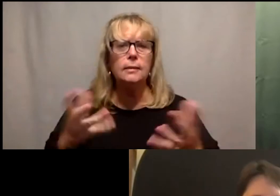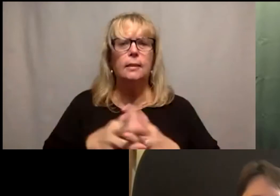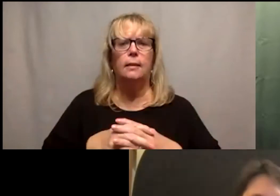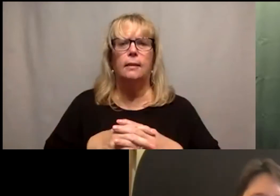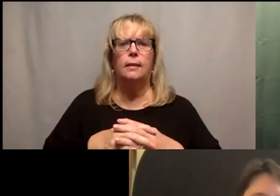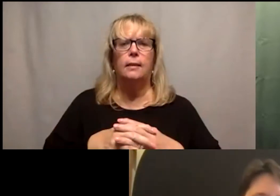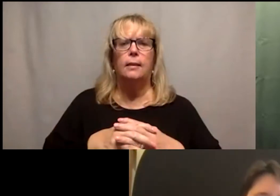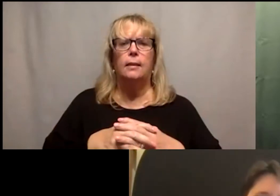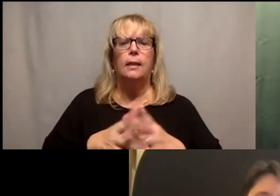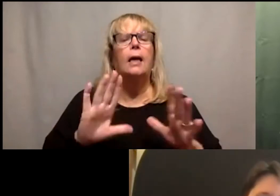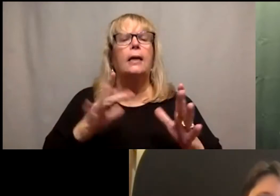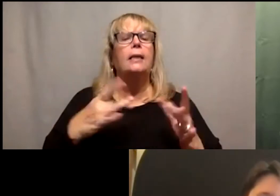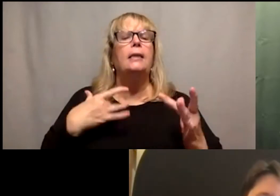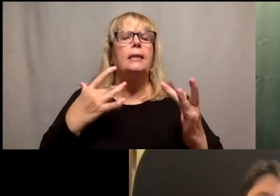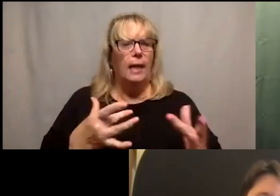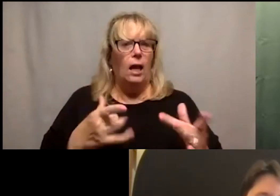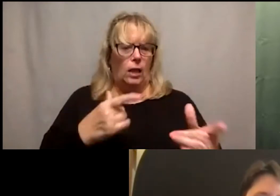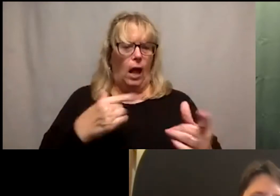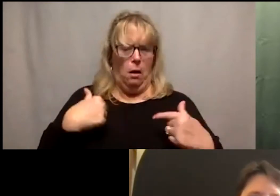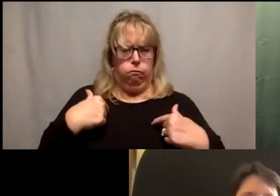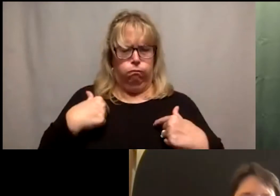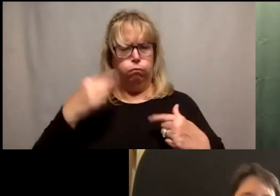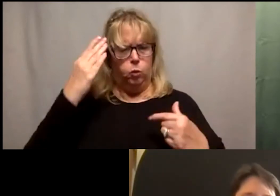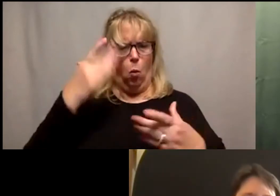You usually know what you need.